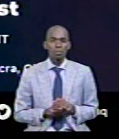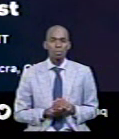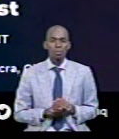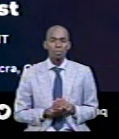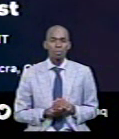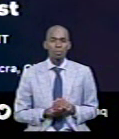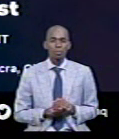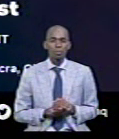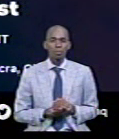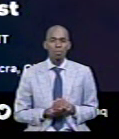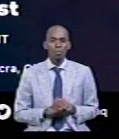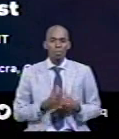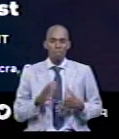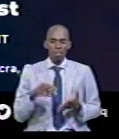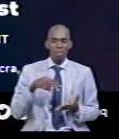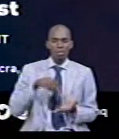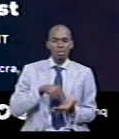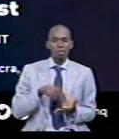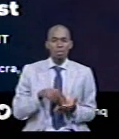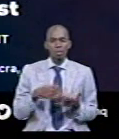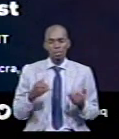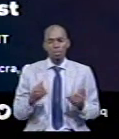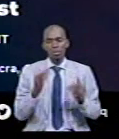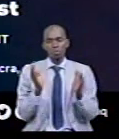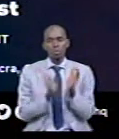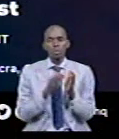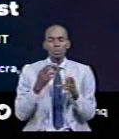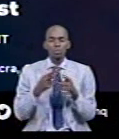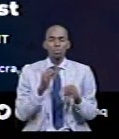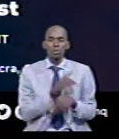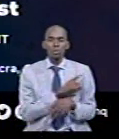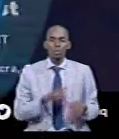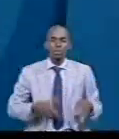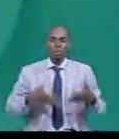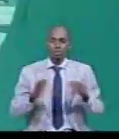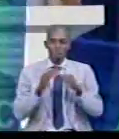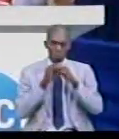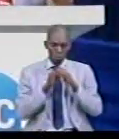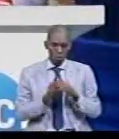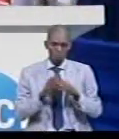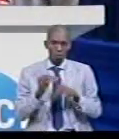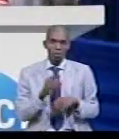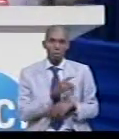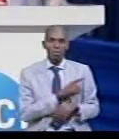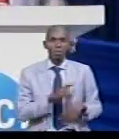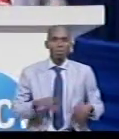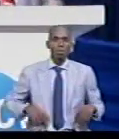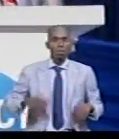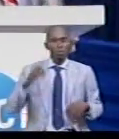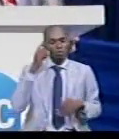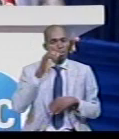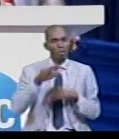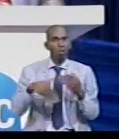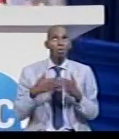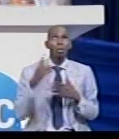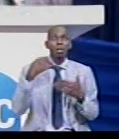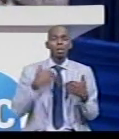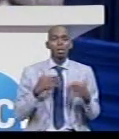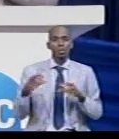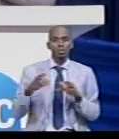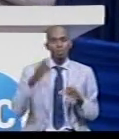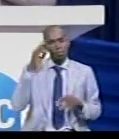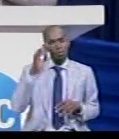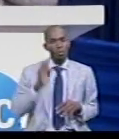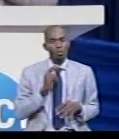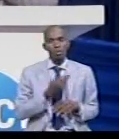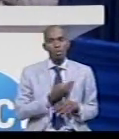Let's stand up, please, and praise the name of the Lord. Let's worship the Lord for all what he has done for us, the salvation